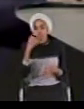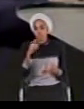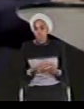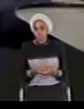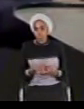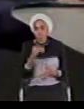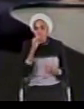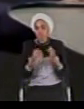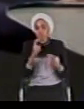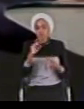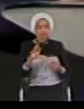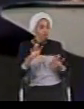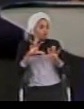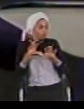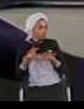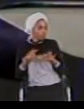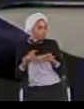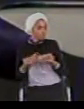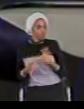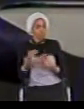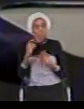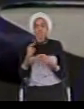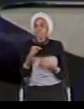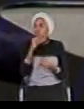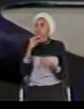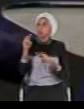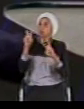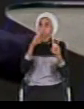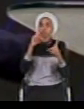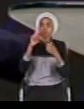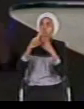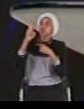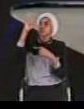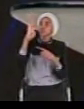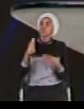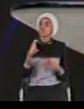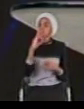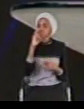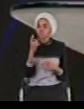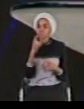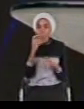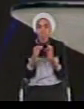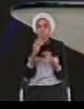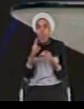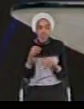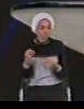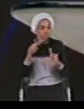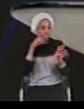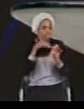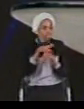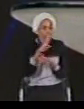you're fearful, if you're not looking up to God alone, if you're looking at the reactions of men,